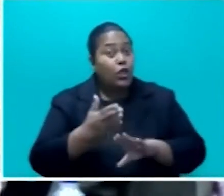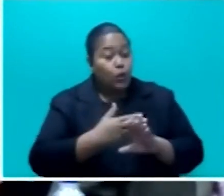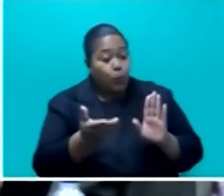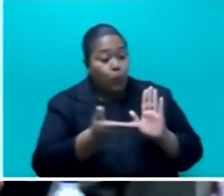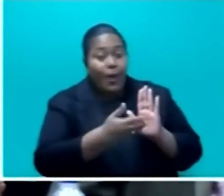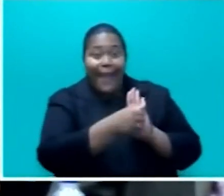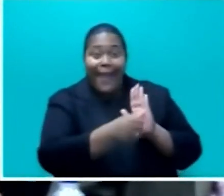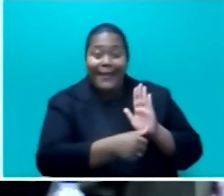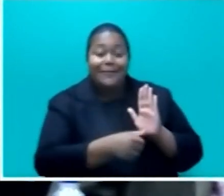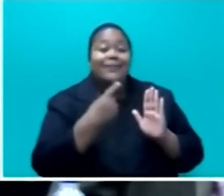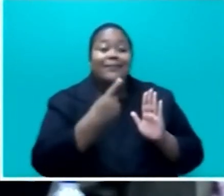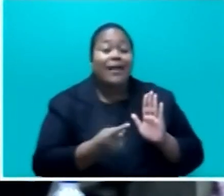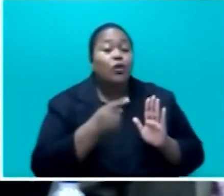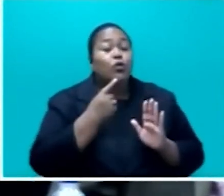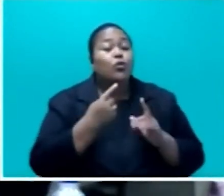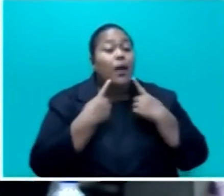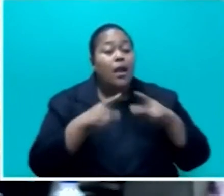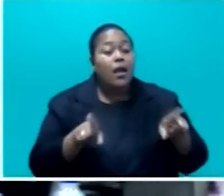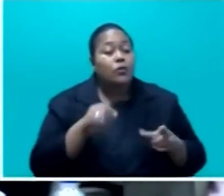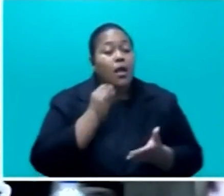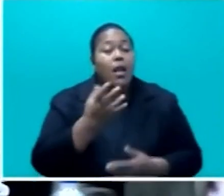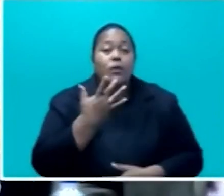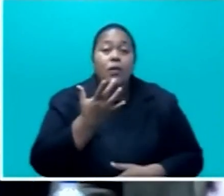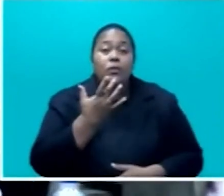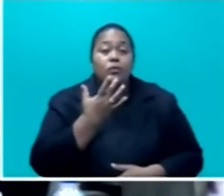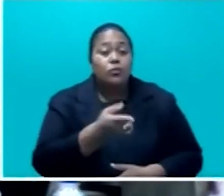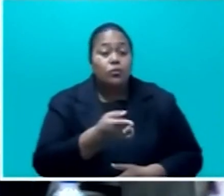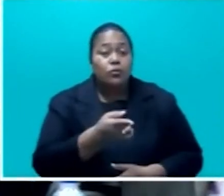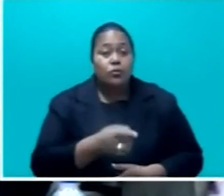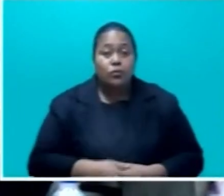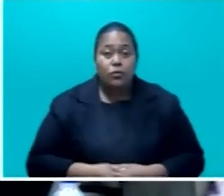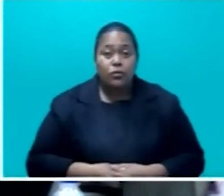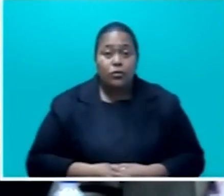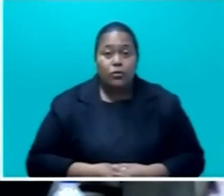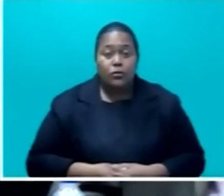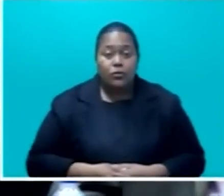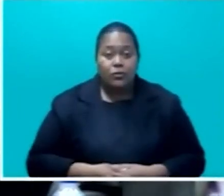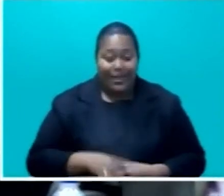publications of false statements as provided for under the Electoral Act 2014.